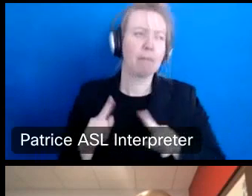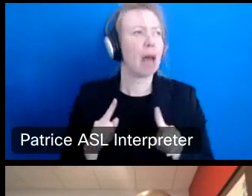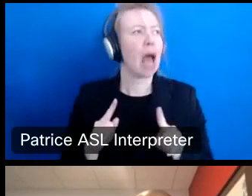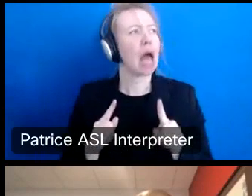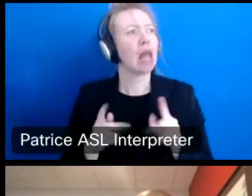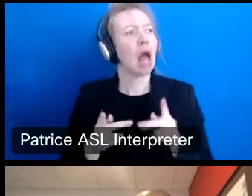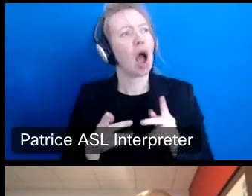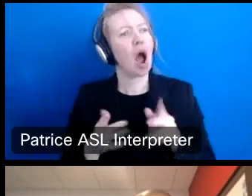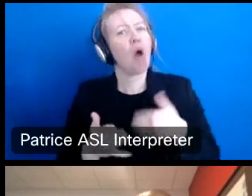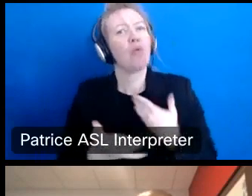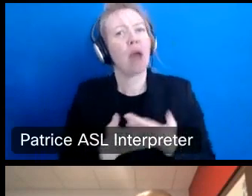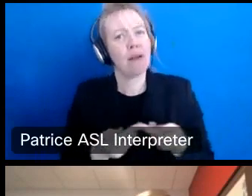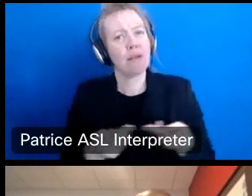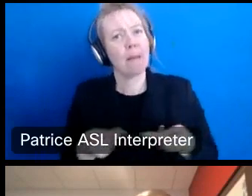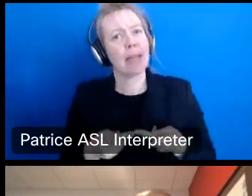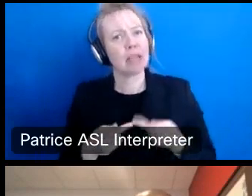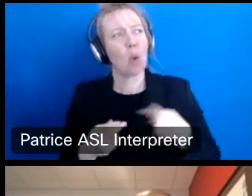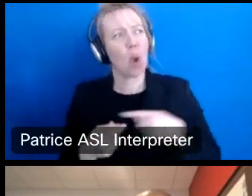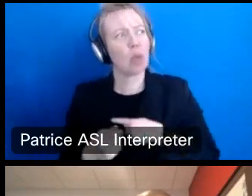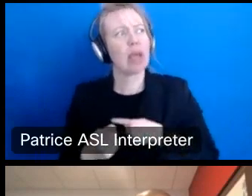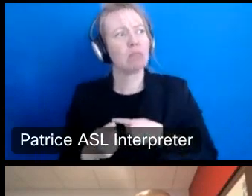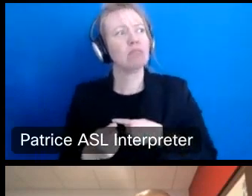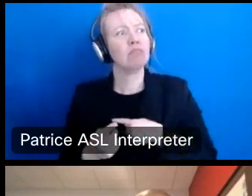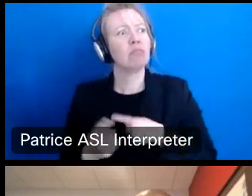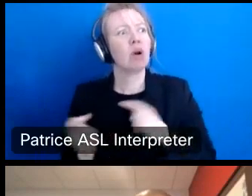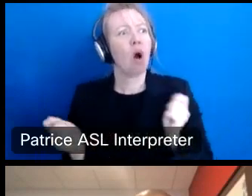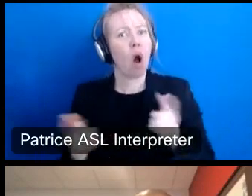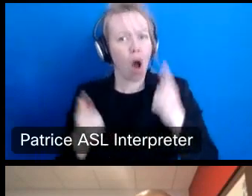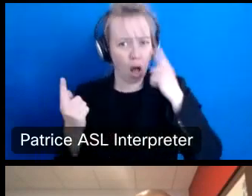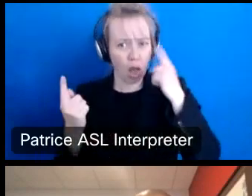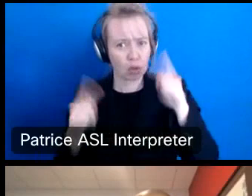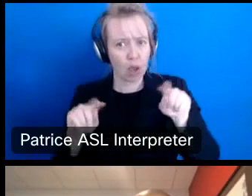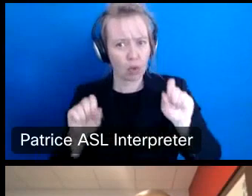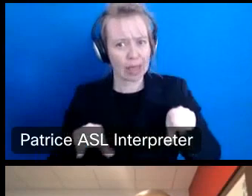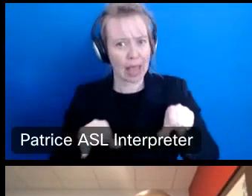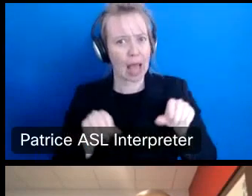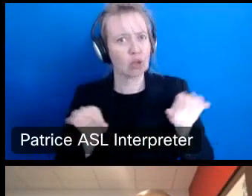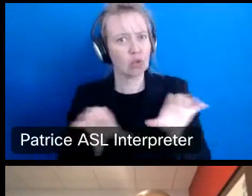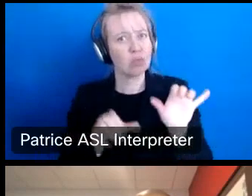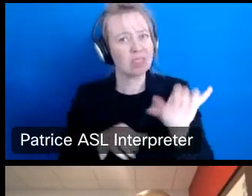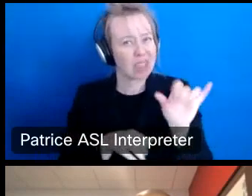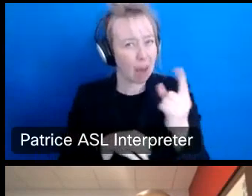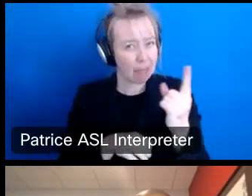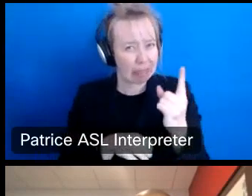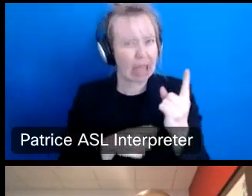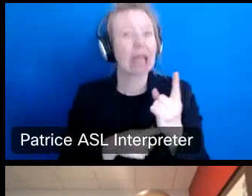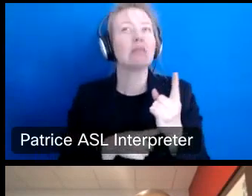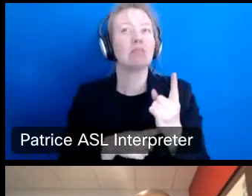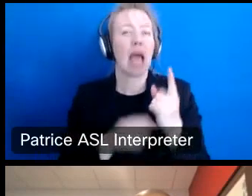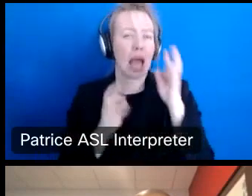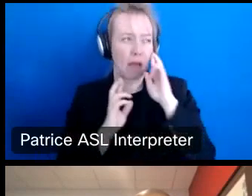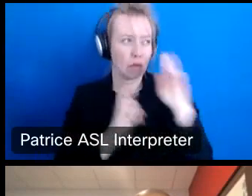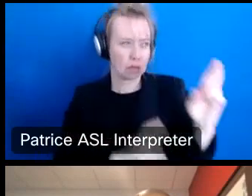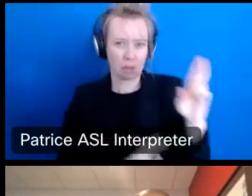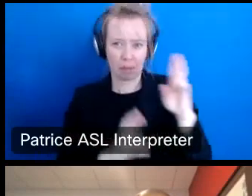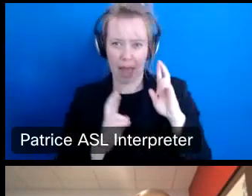mutual respect and agreement. Sure. No, absolutely. We're happy to come out. I'm happy to come out. So if you can